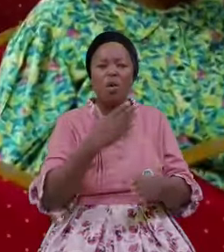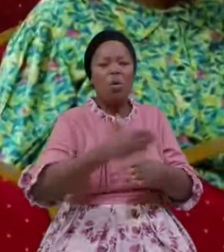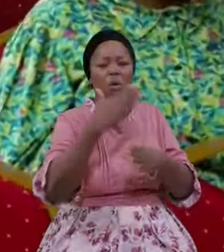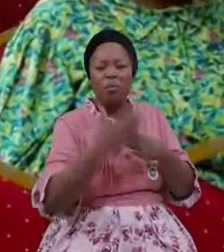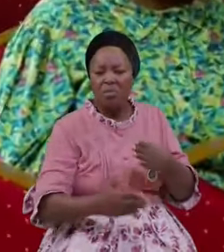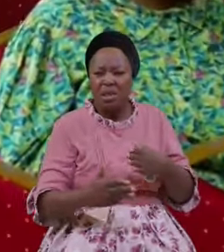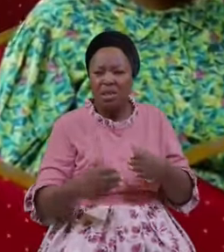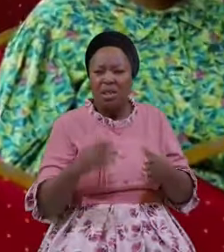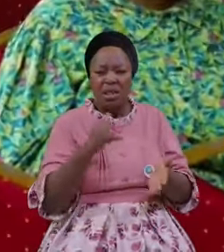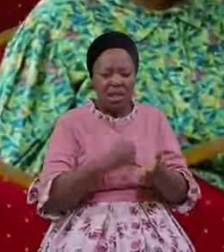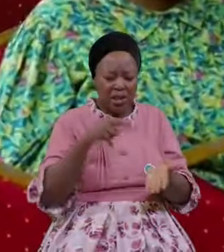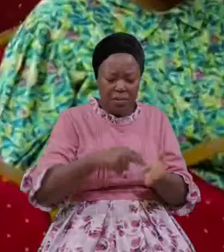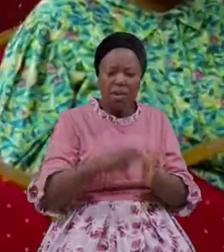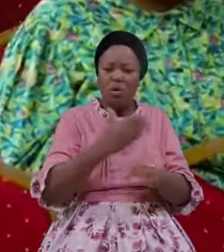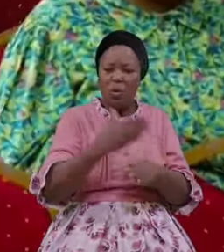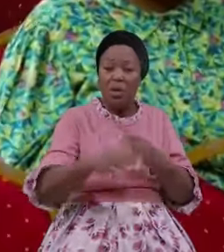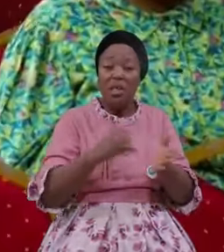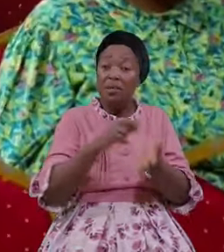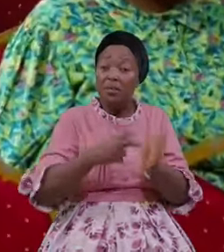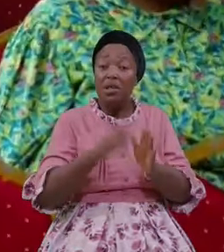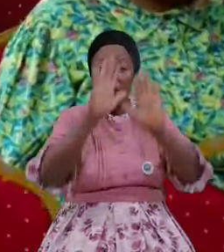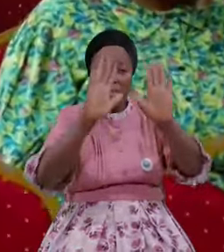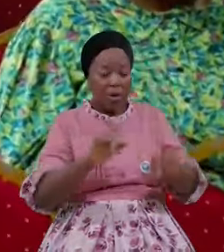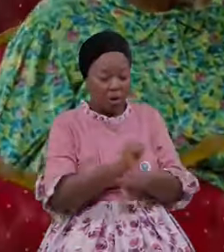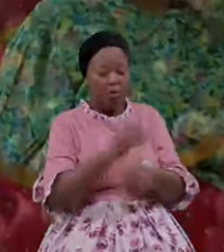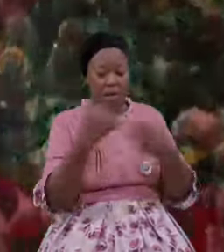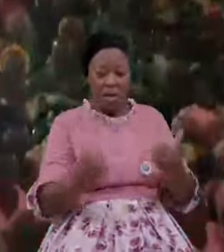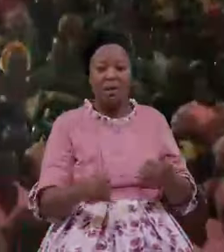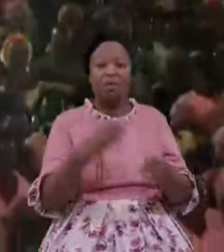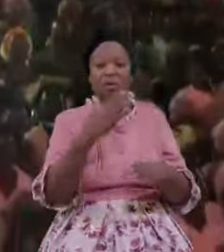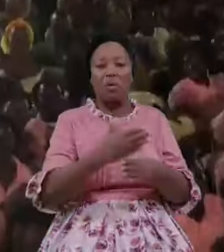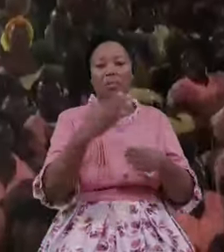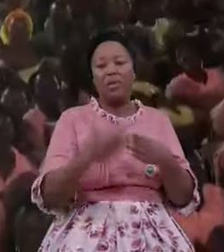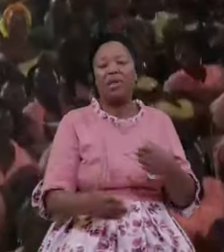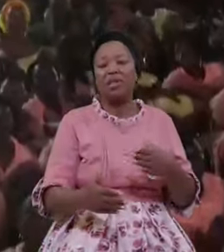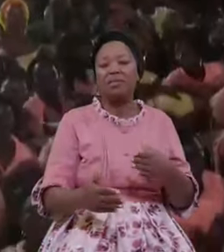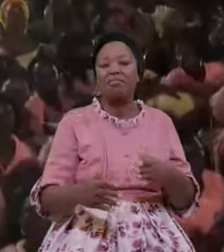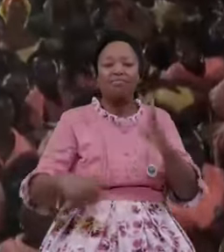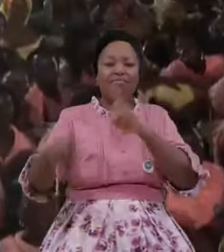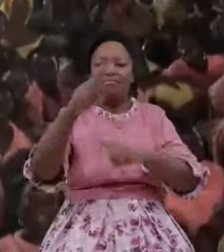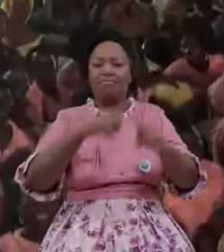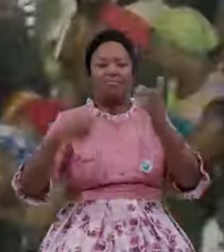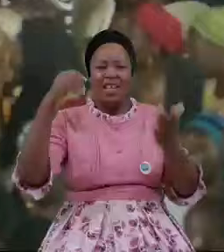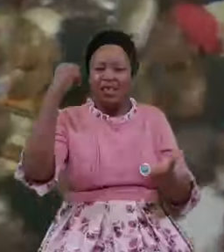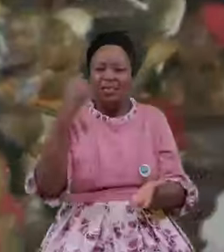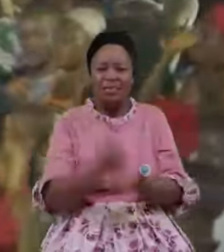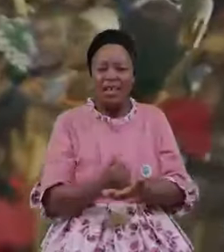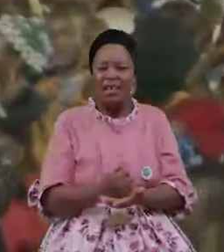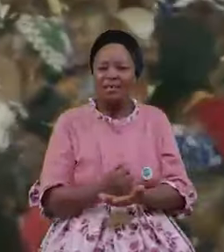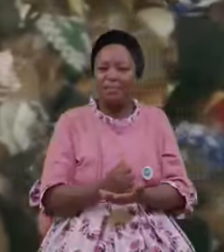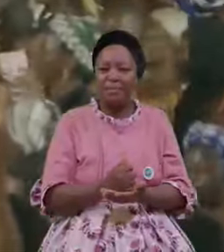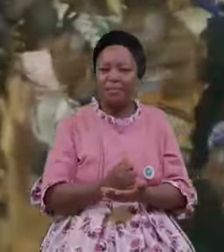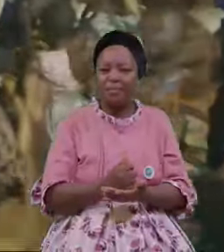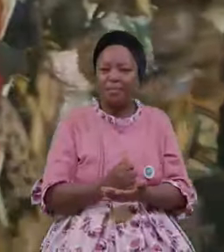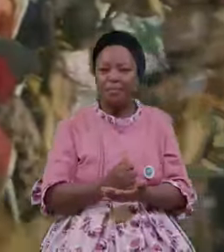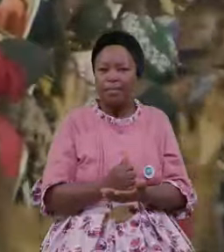means the miracle now is complete. Give me a good amen. The